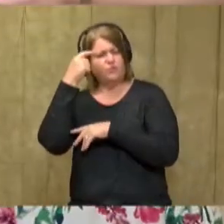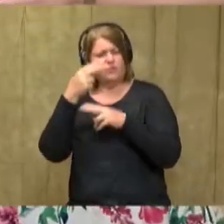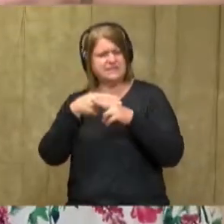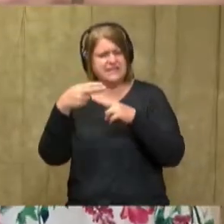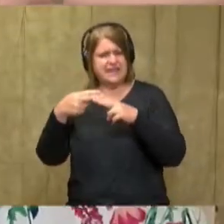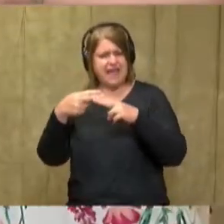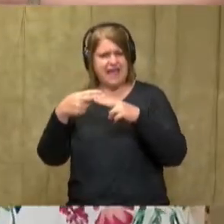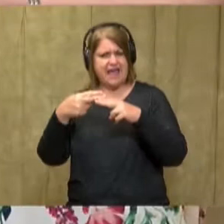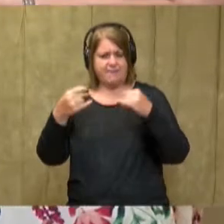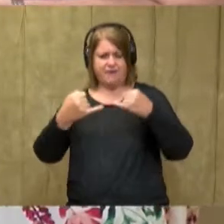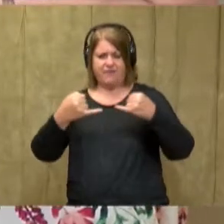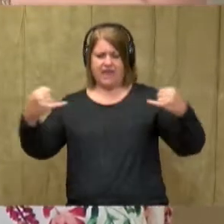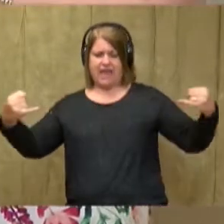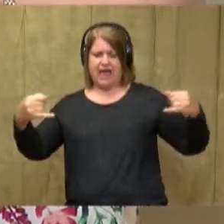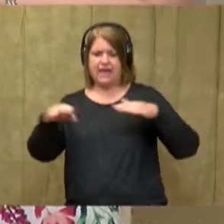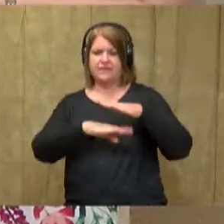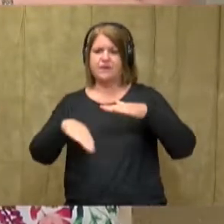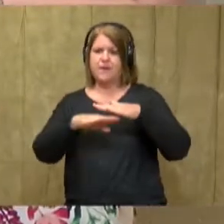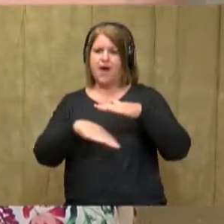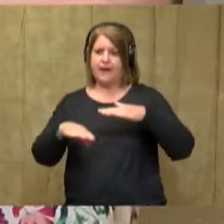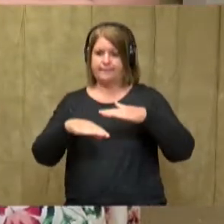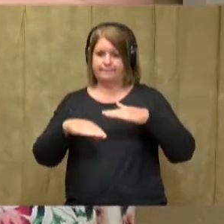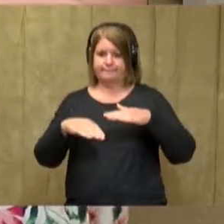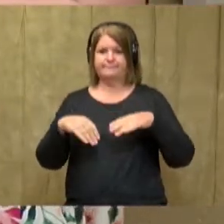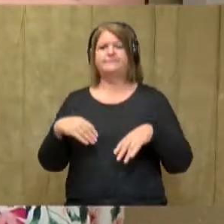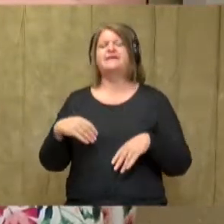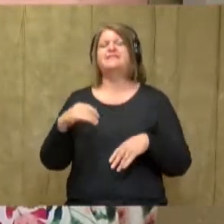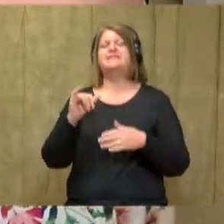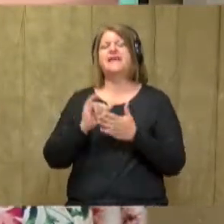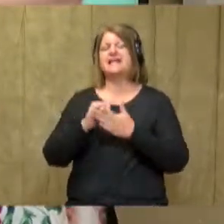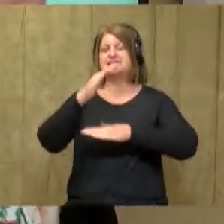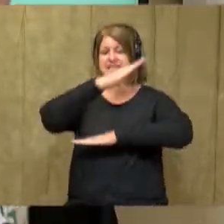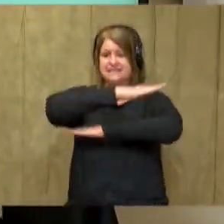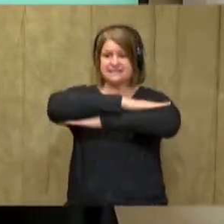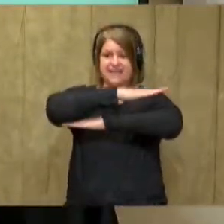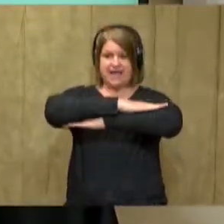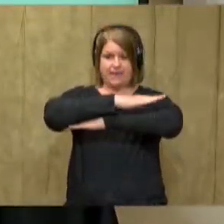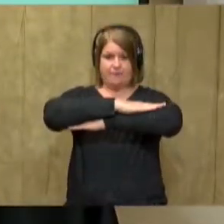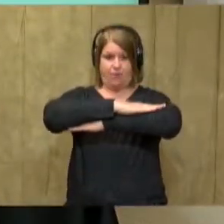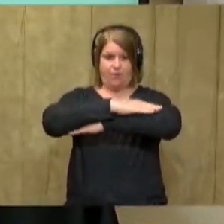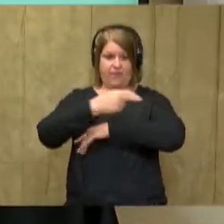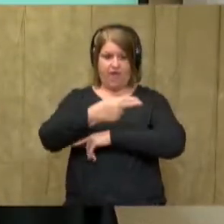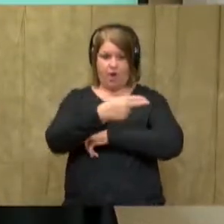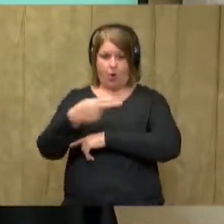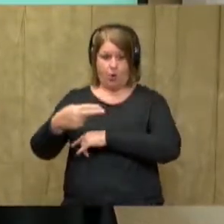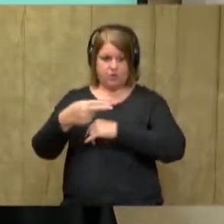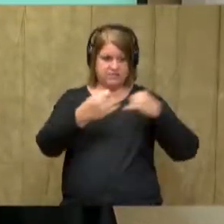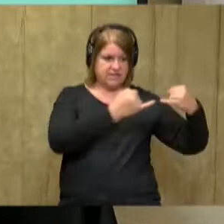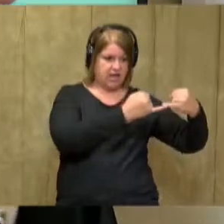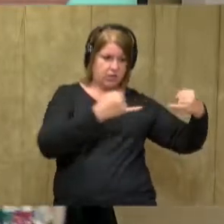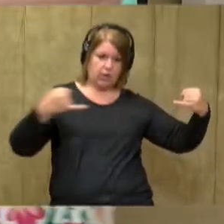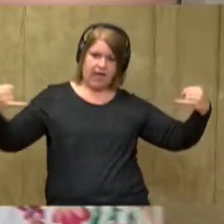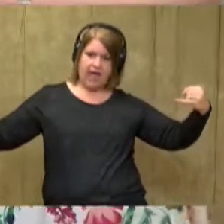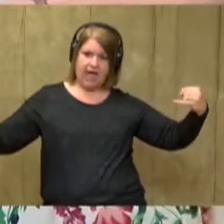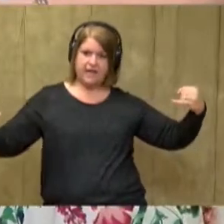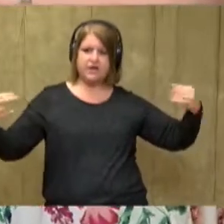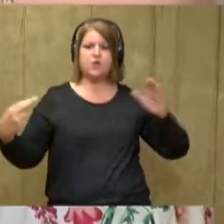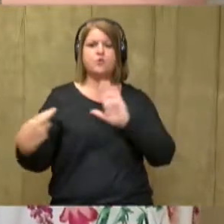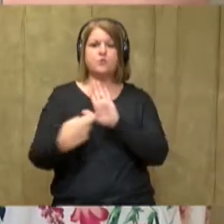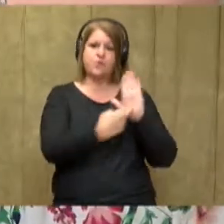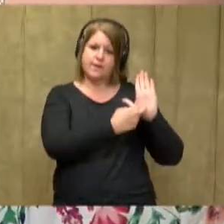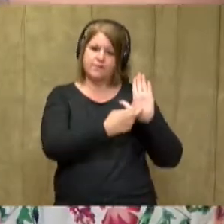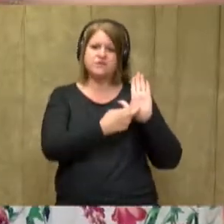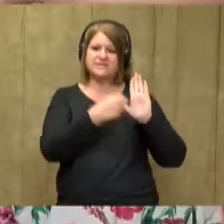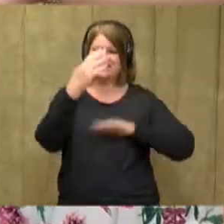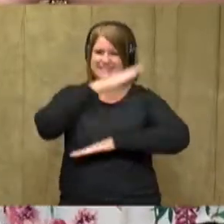bottom? This is the table. So today, when we draw our horizontal line, that's going to represent the table for